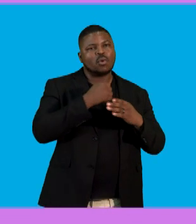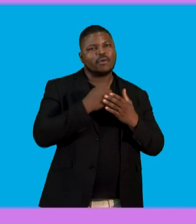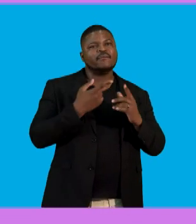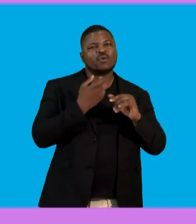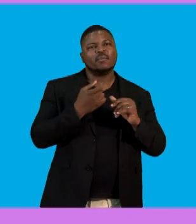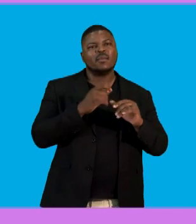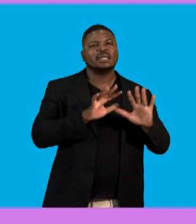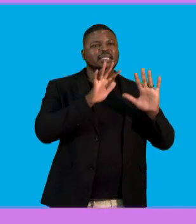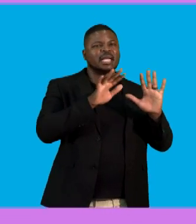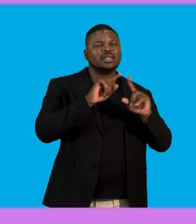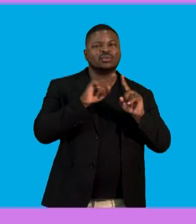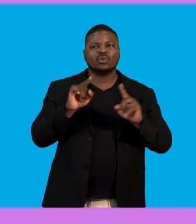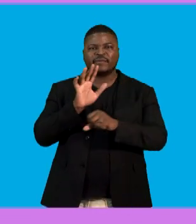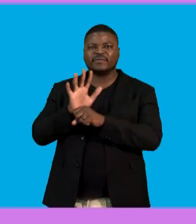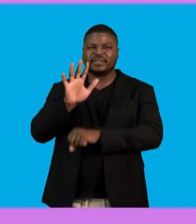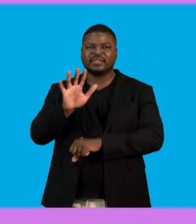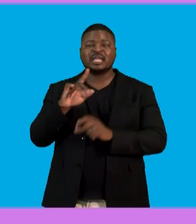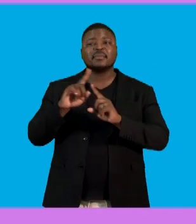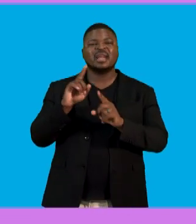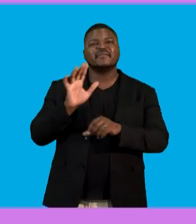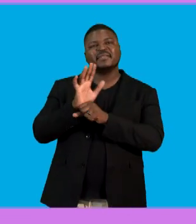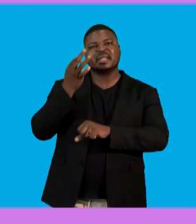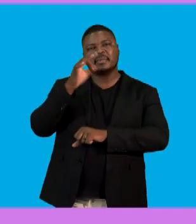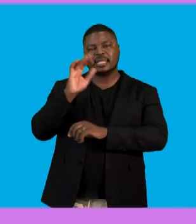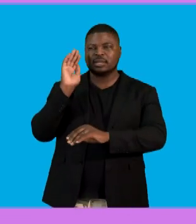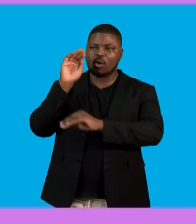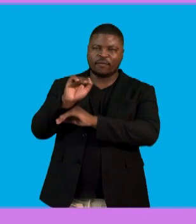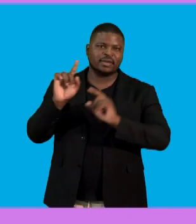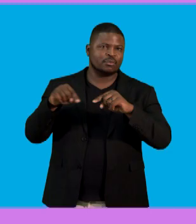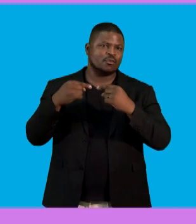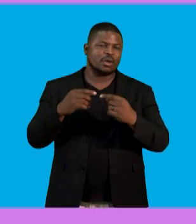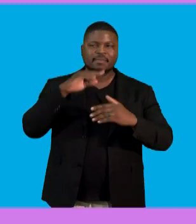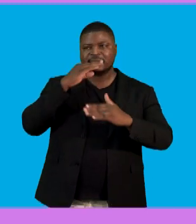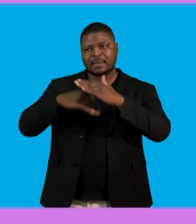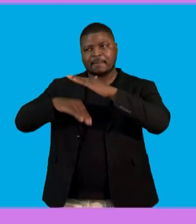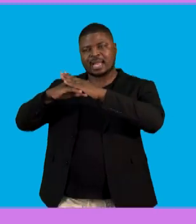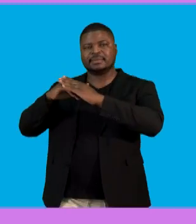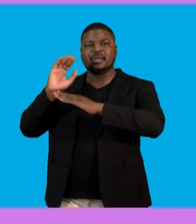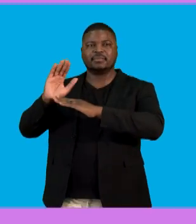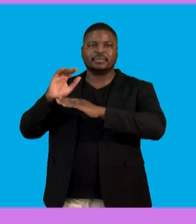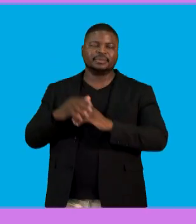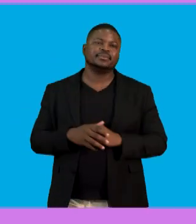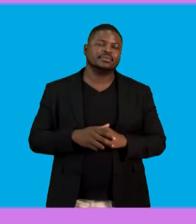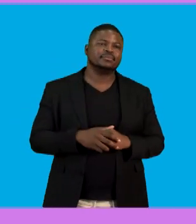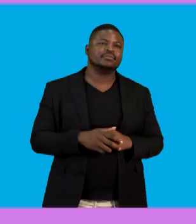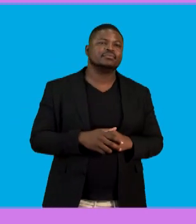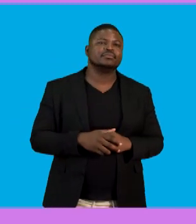15 minutes, but you cannot cook it beyond 15 minutes. So it means the 15 minutes is our maximum cooking time. So we